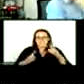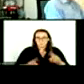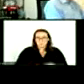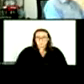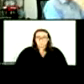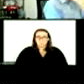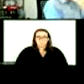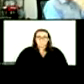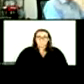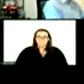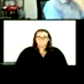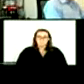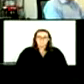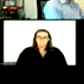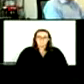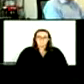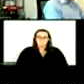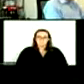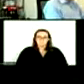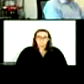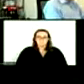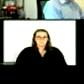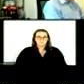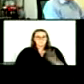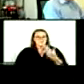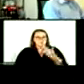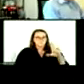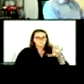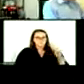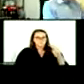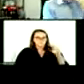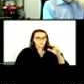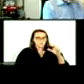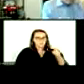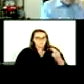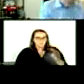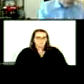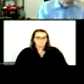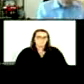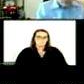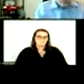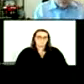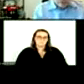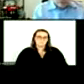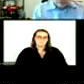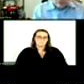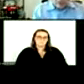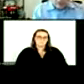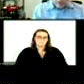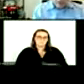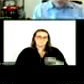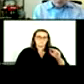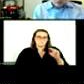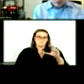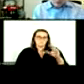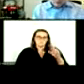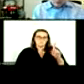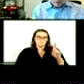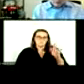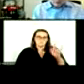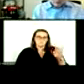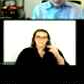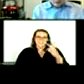Thank you, Councilmember Che. Councilmember McDuffie, I saw you shaking your